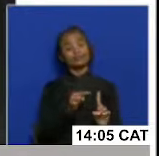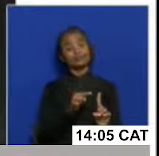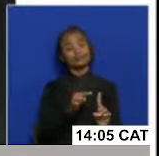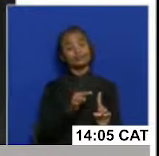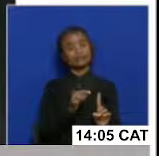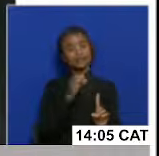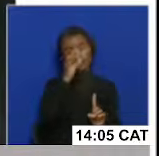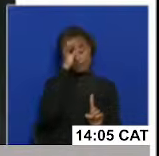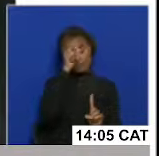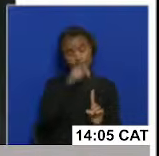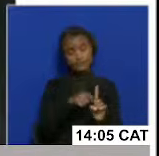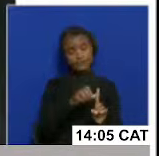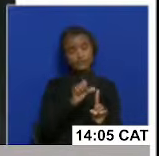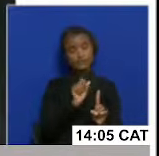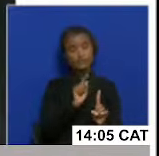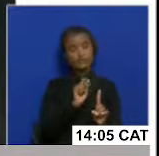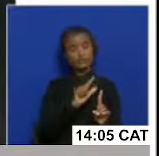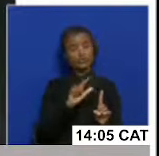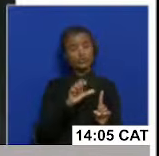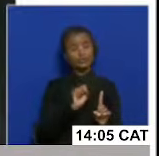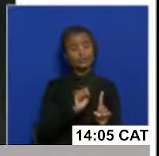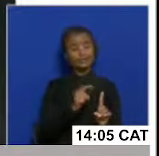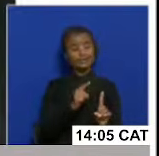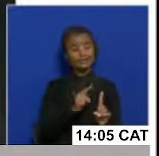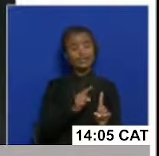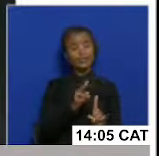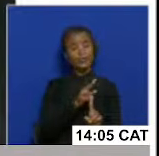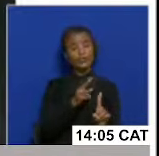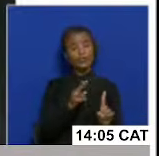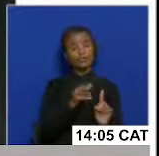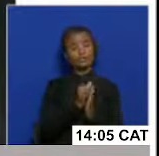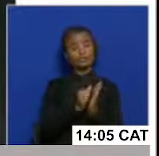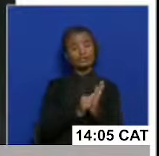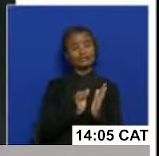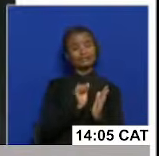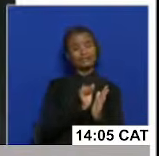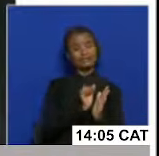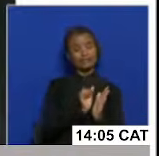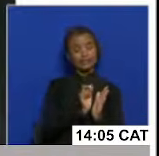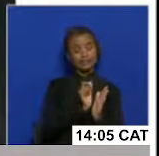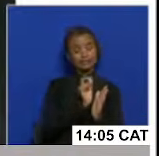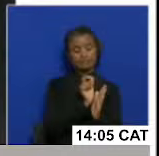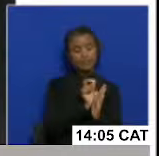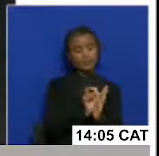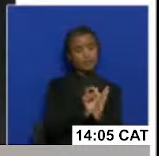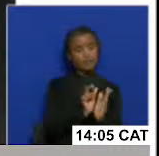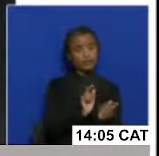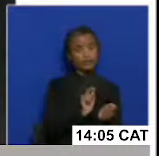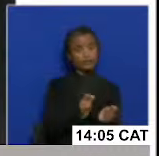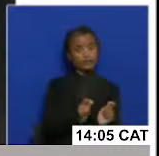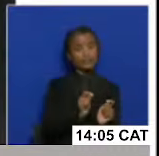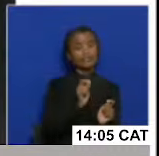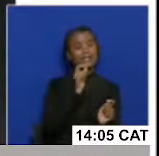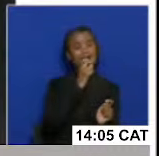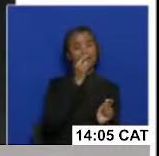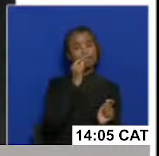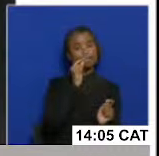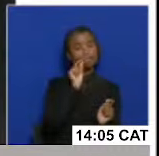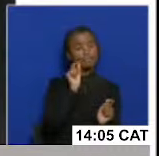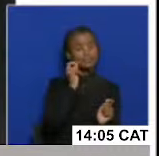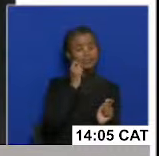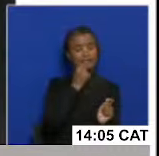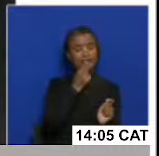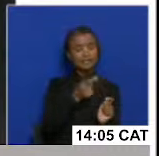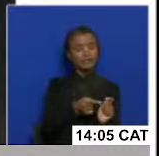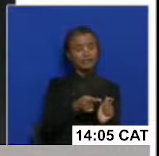change the part of her warning statement where she mentions you, and you're saying instead of mentioning the officer,